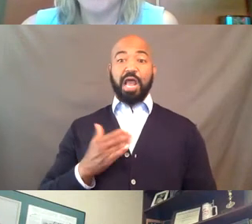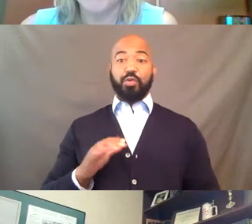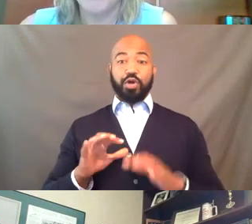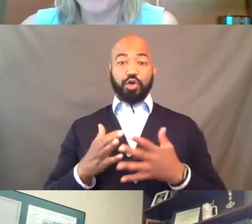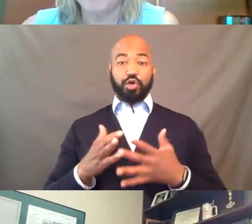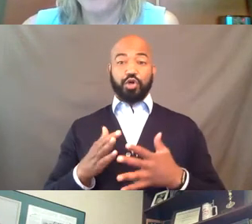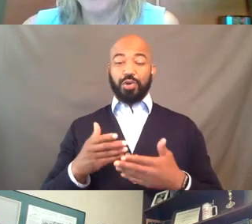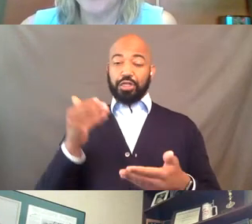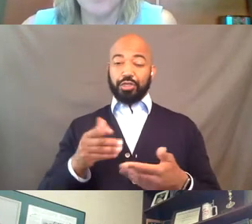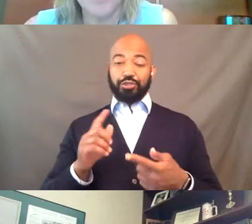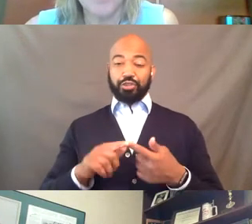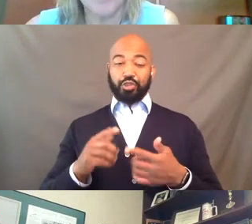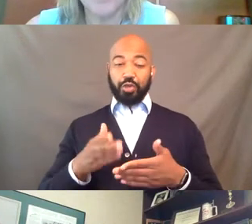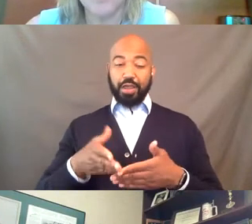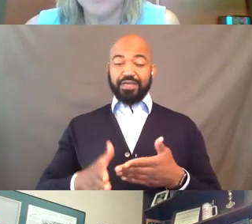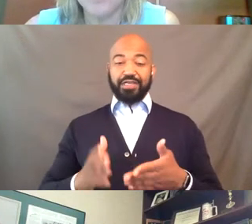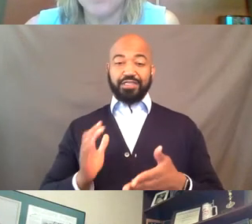idea.